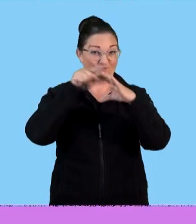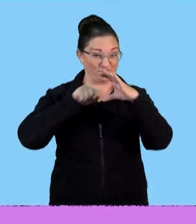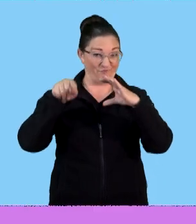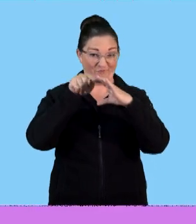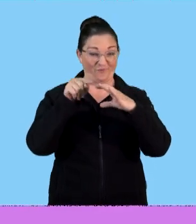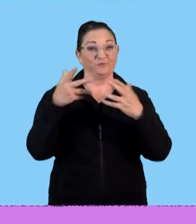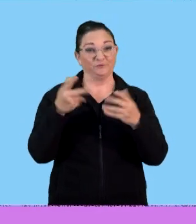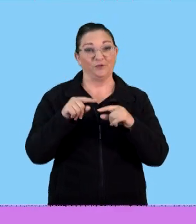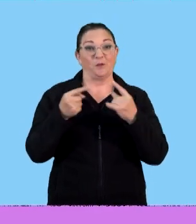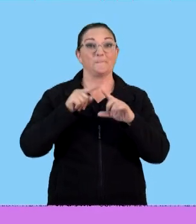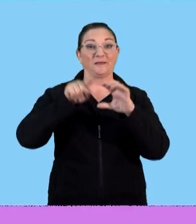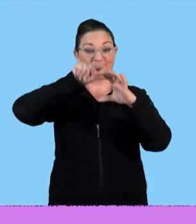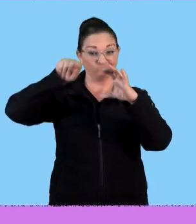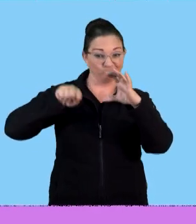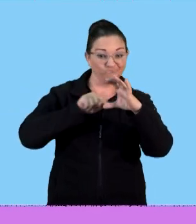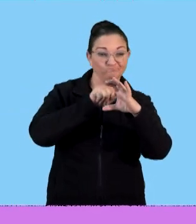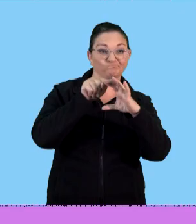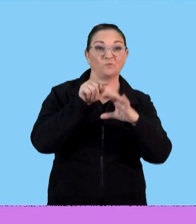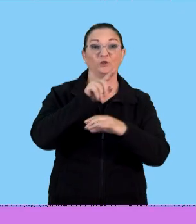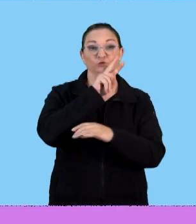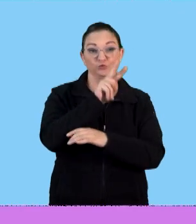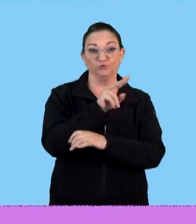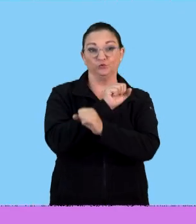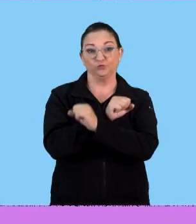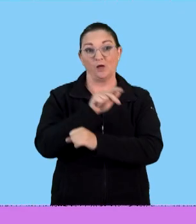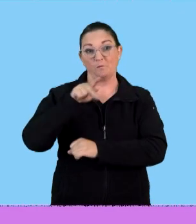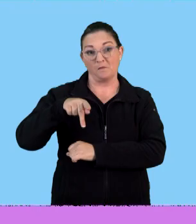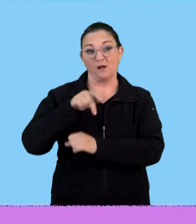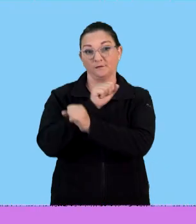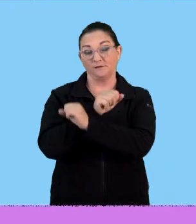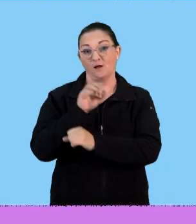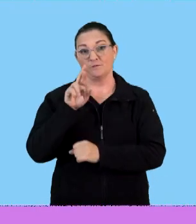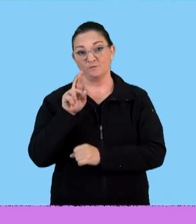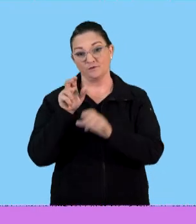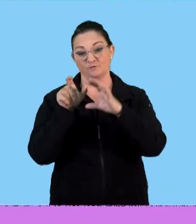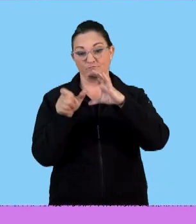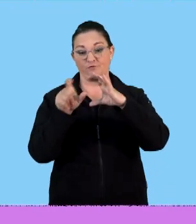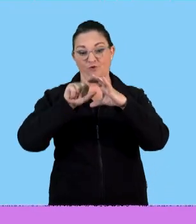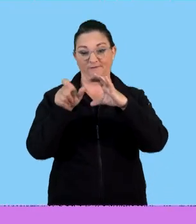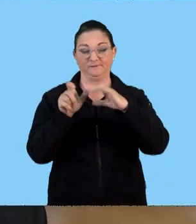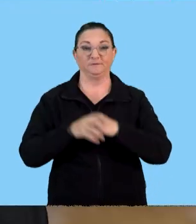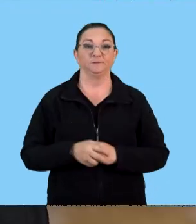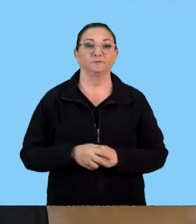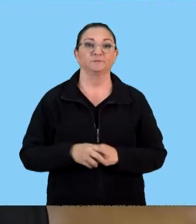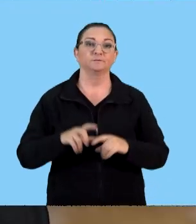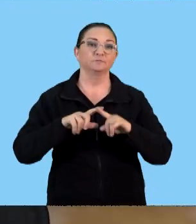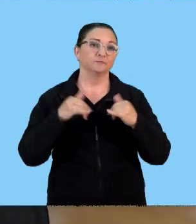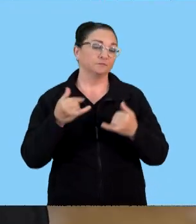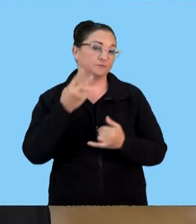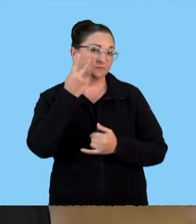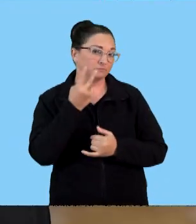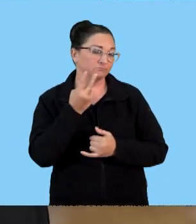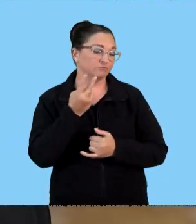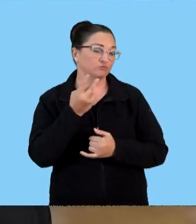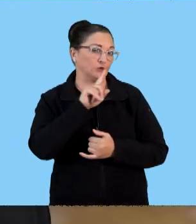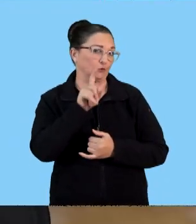a circular object. Guys, are we clear? So circumference equals 2 times pi times radius. Okay, let's look at